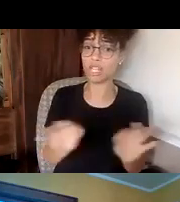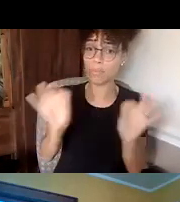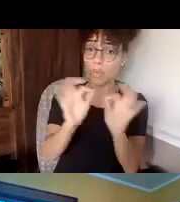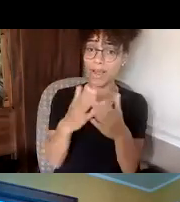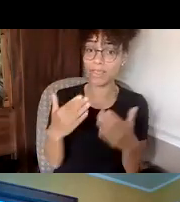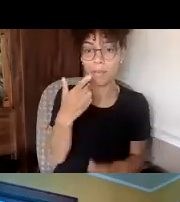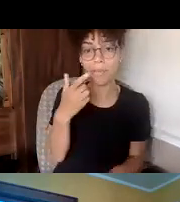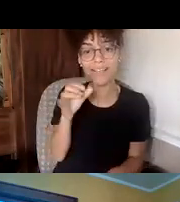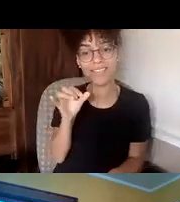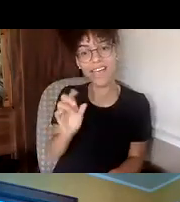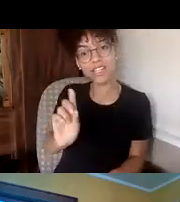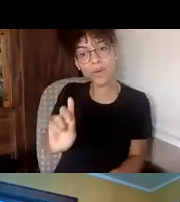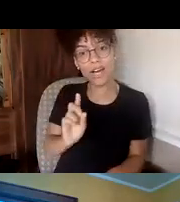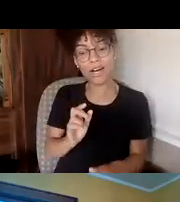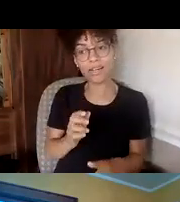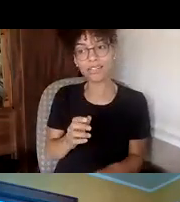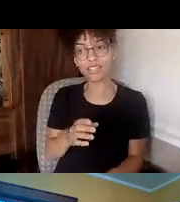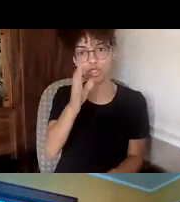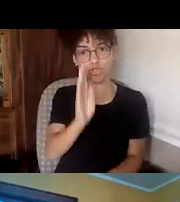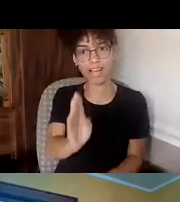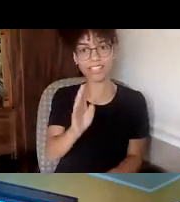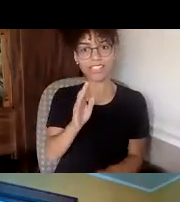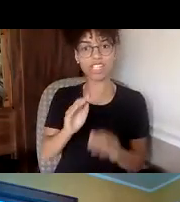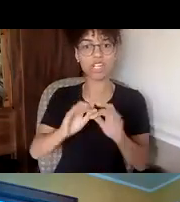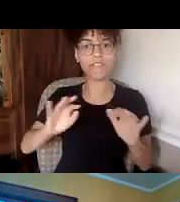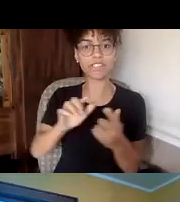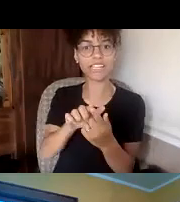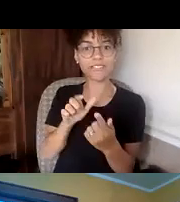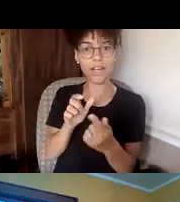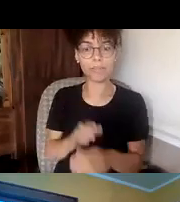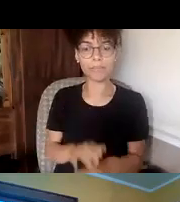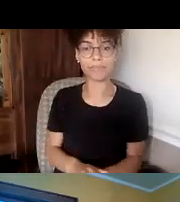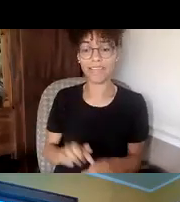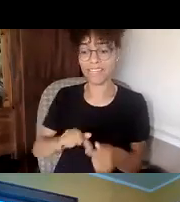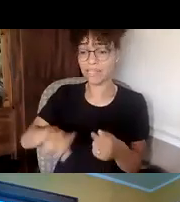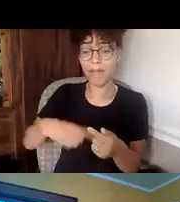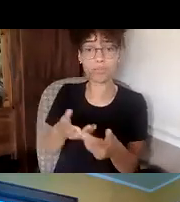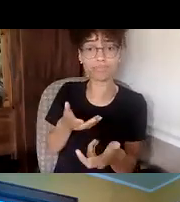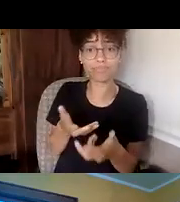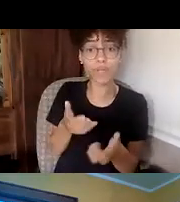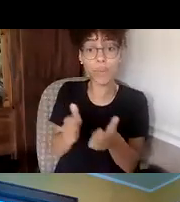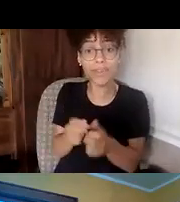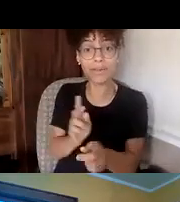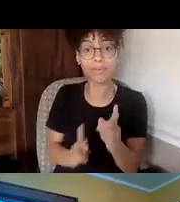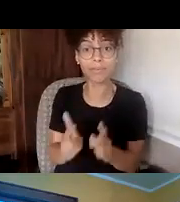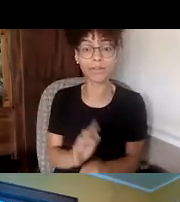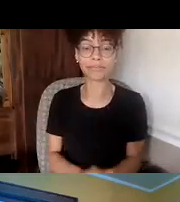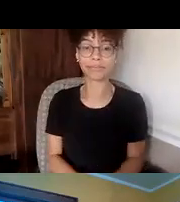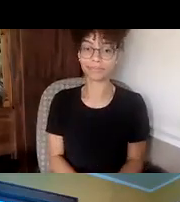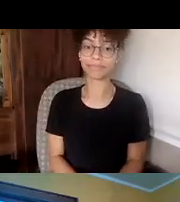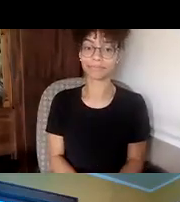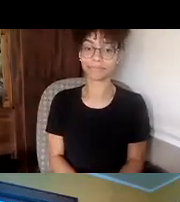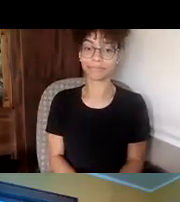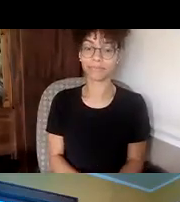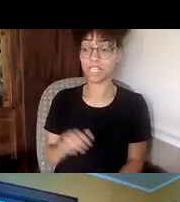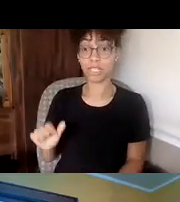diversity is mostly directly. It's communicated between people. Some other like